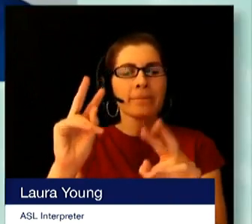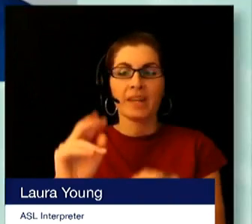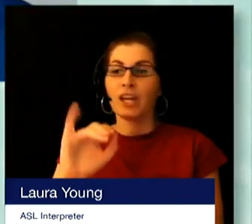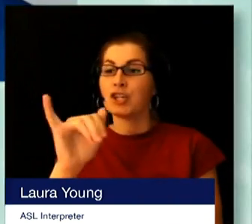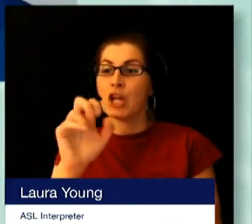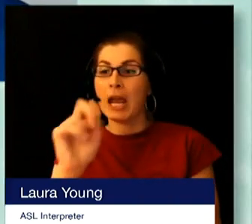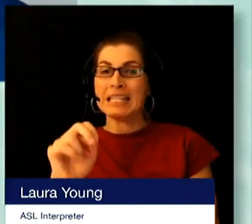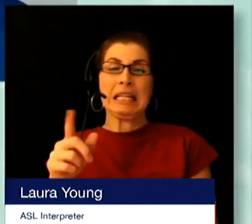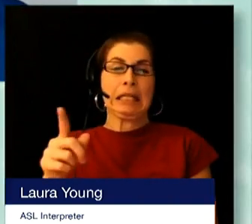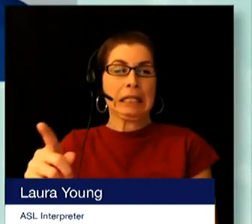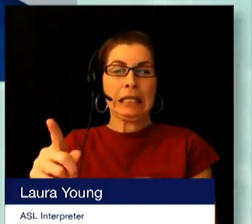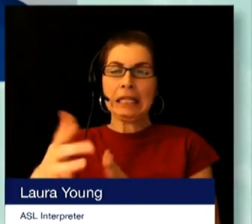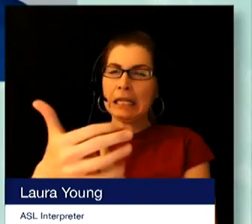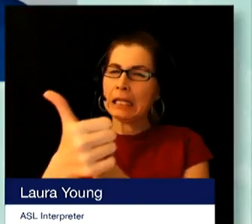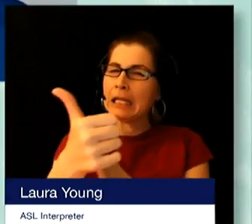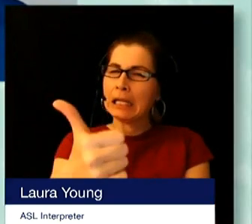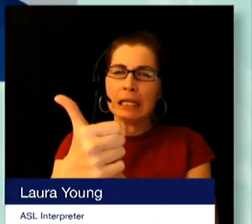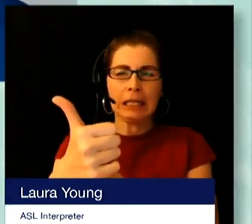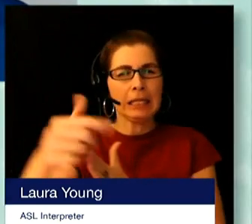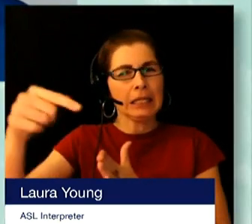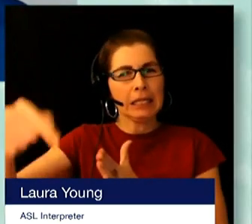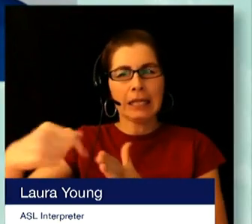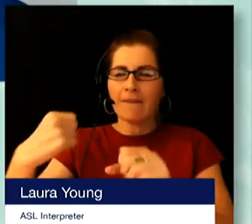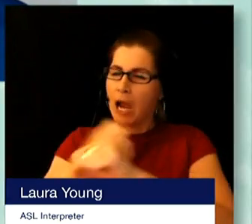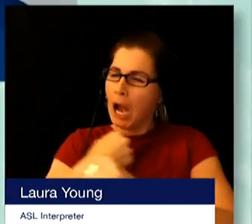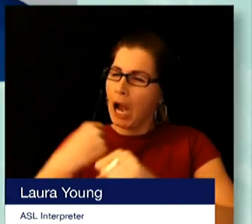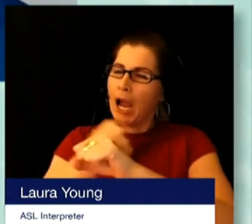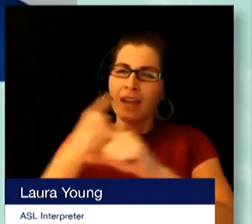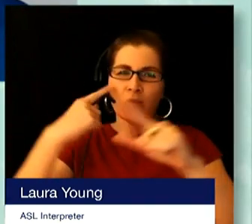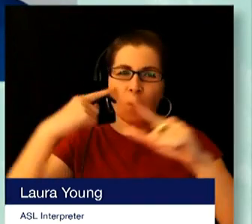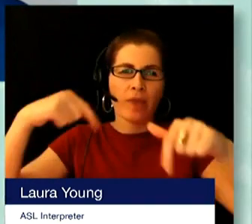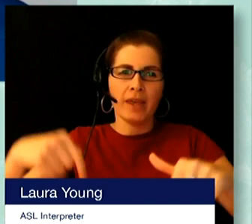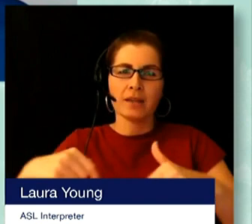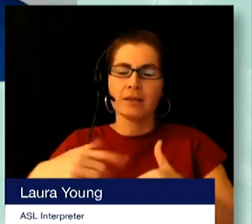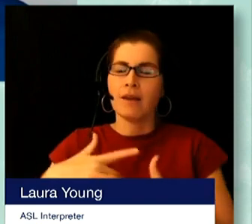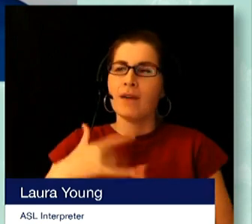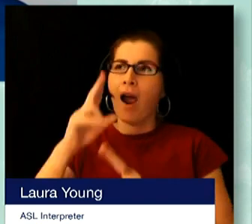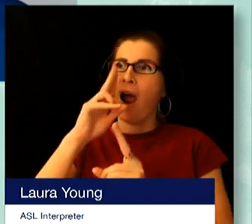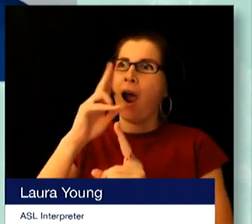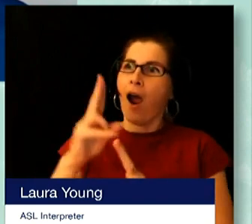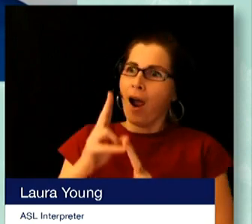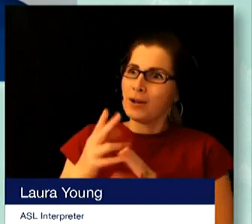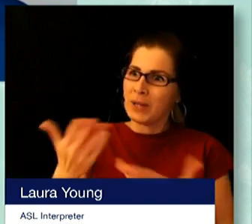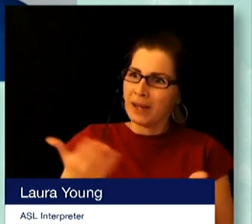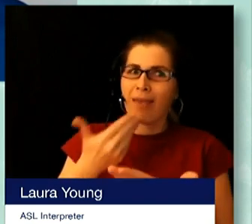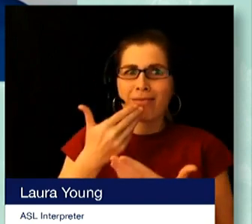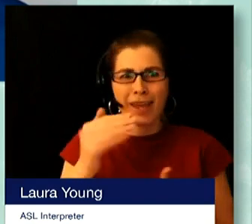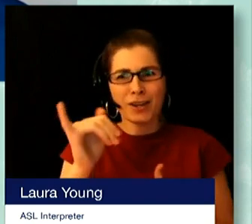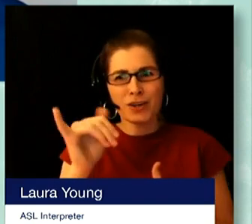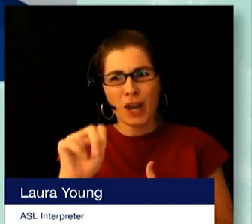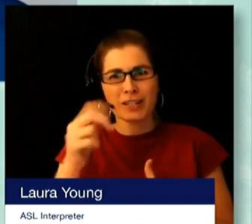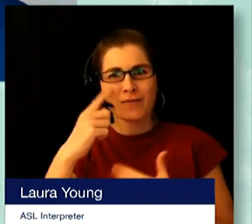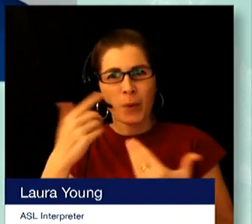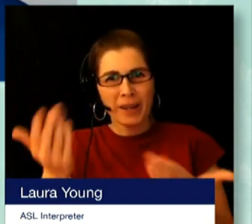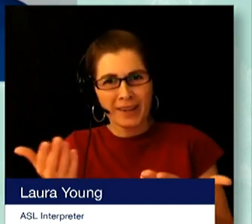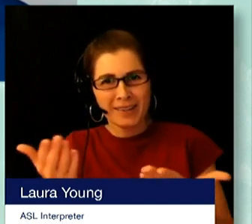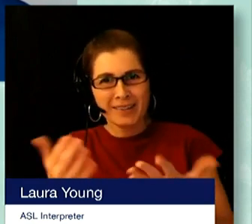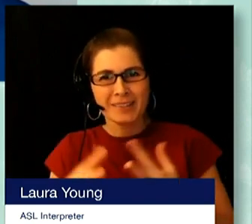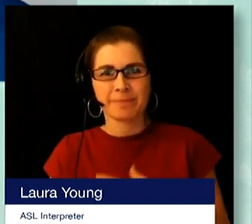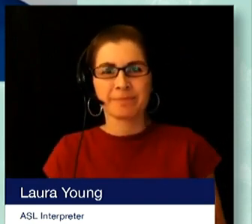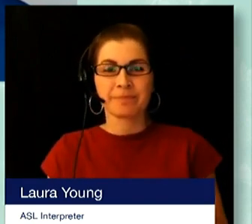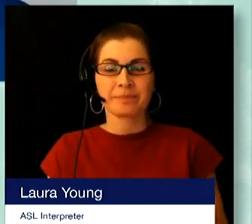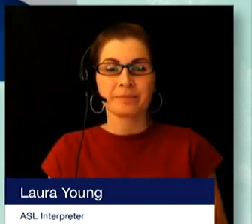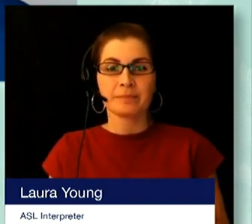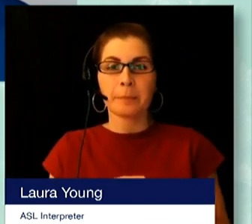fight for a long time, and we are honored, so honored to have him with us tonight. Jason, thank you so much for being here. You